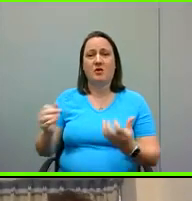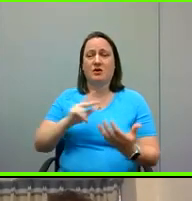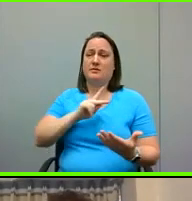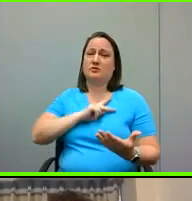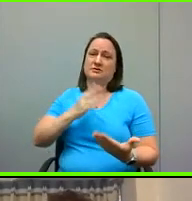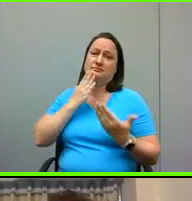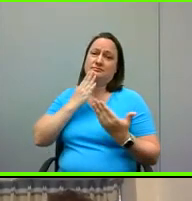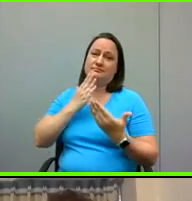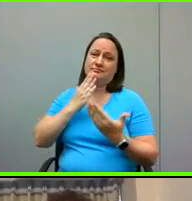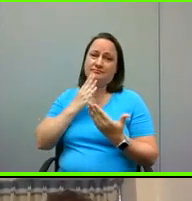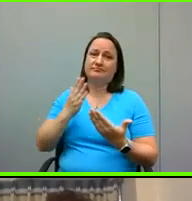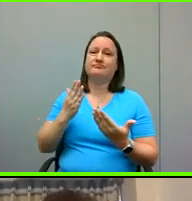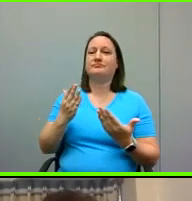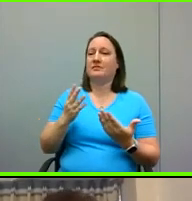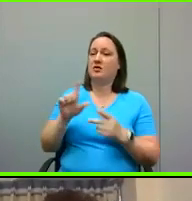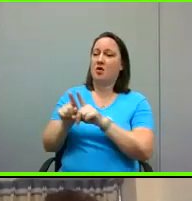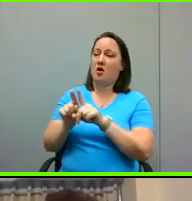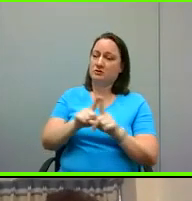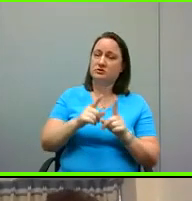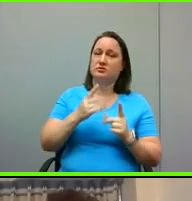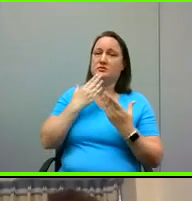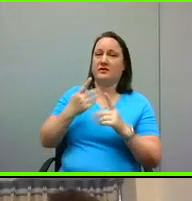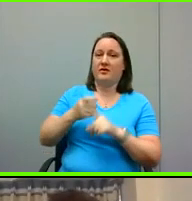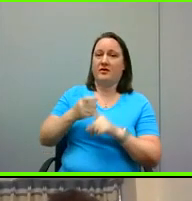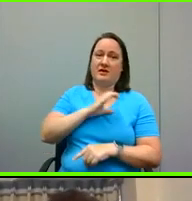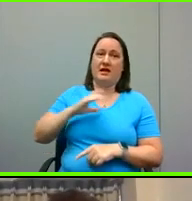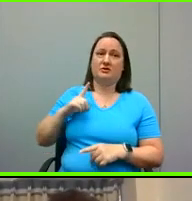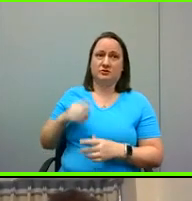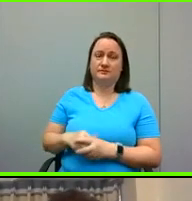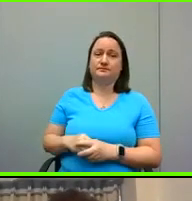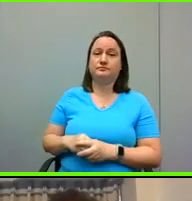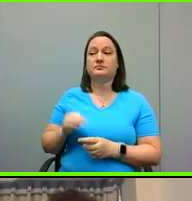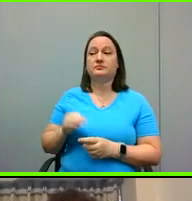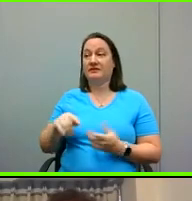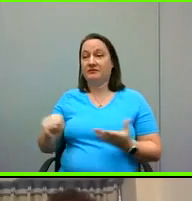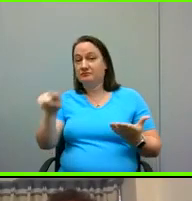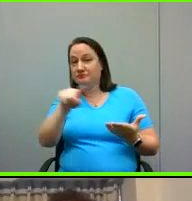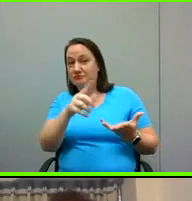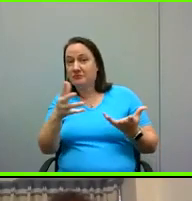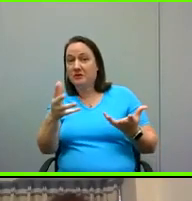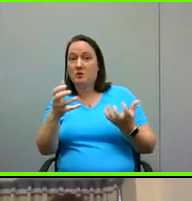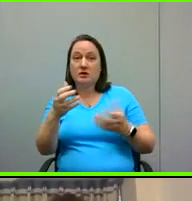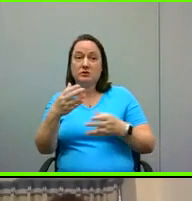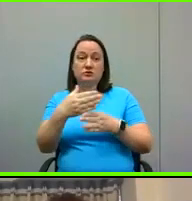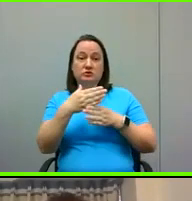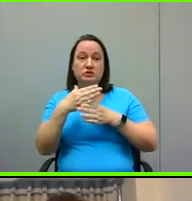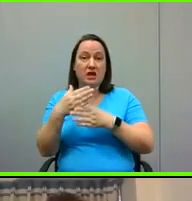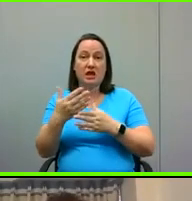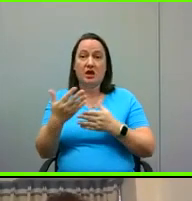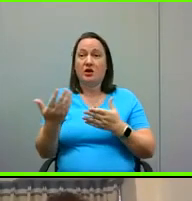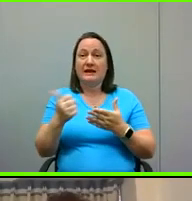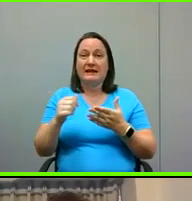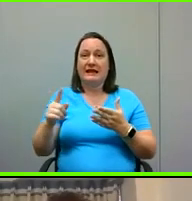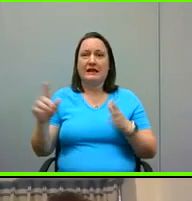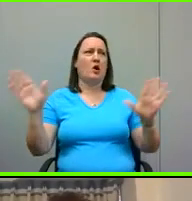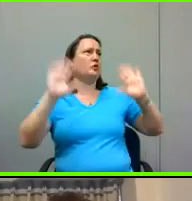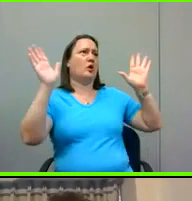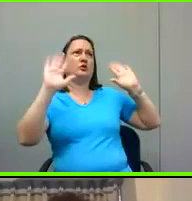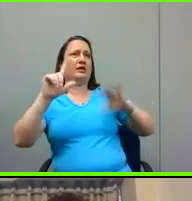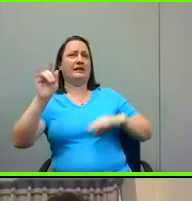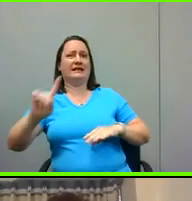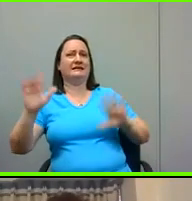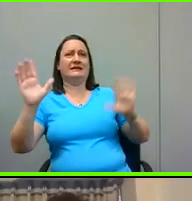do that on behalf of the council as well. And if anyone else would like to share anything. Oh, no.